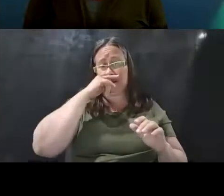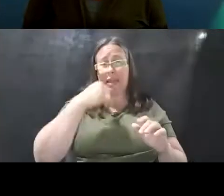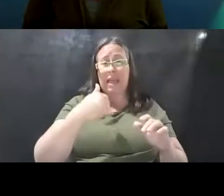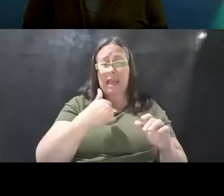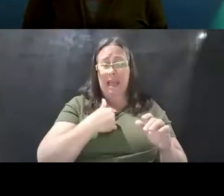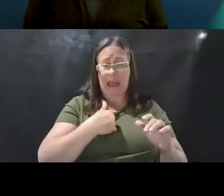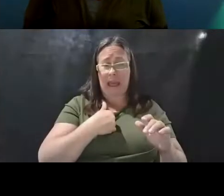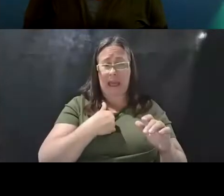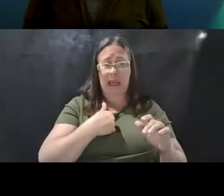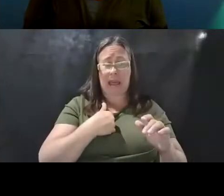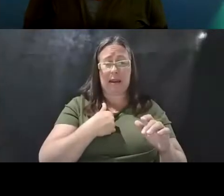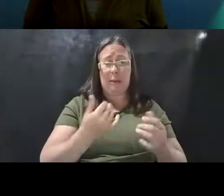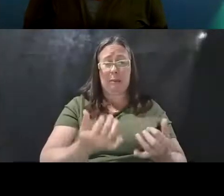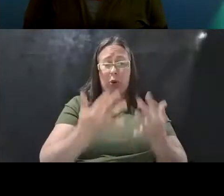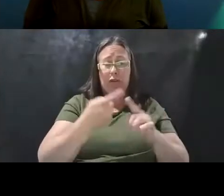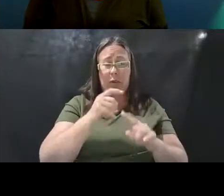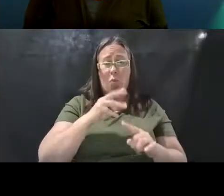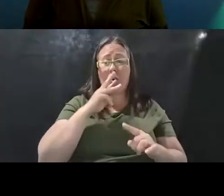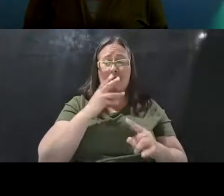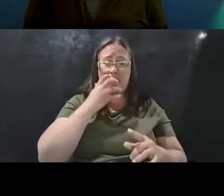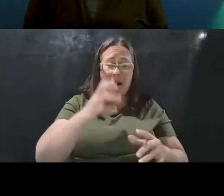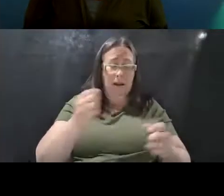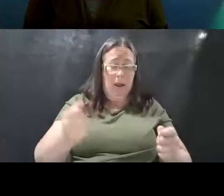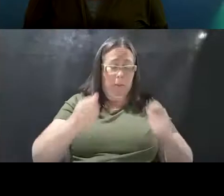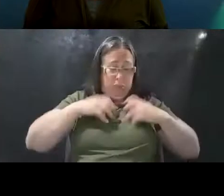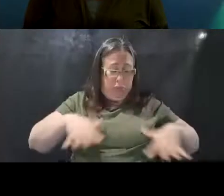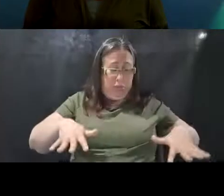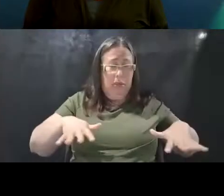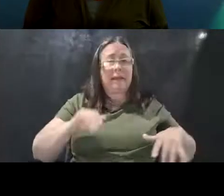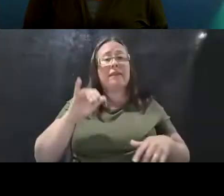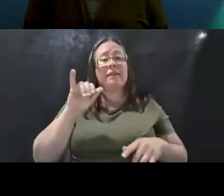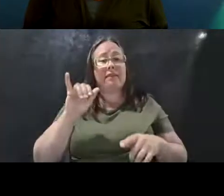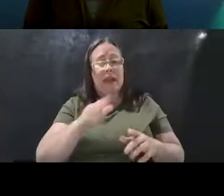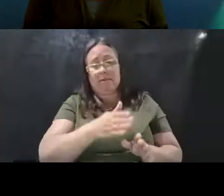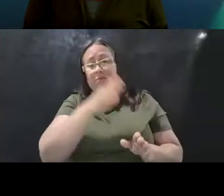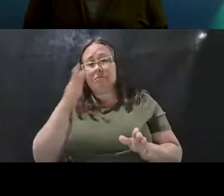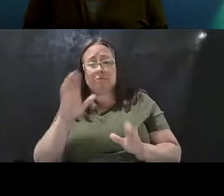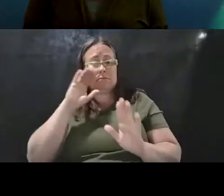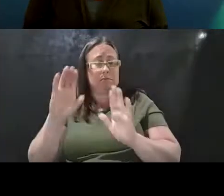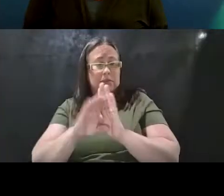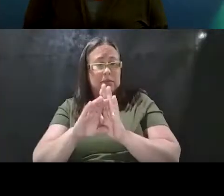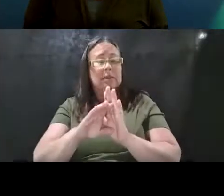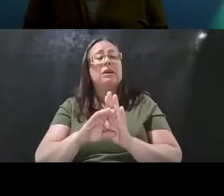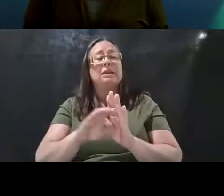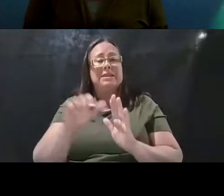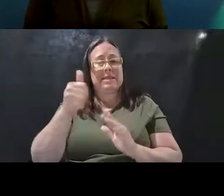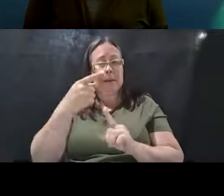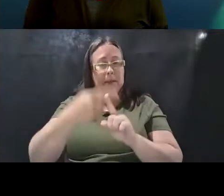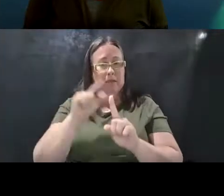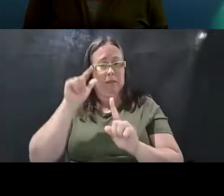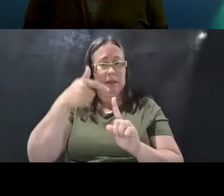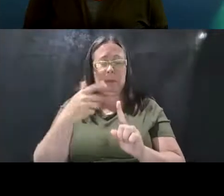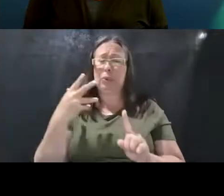scald burn. And this is 10 months later after being treated with spray on the skin.